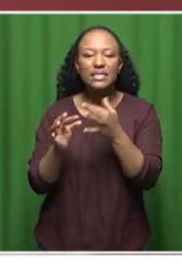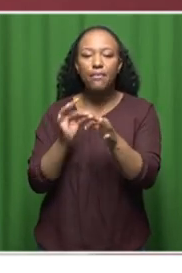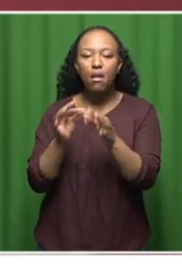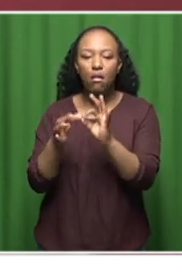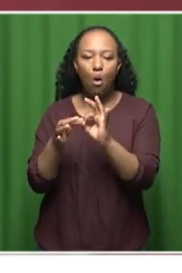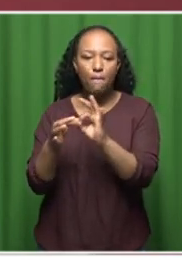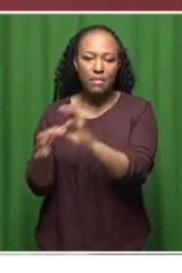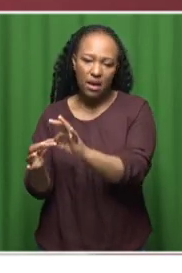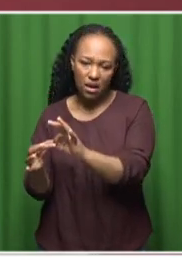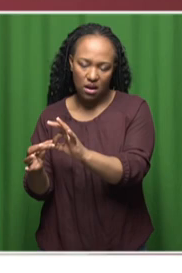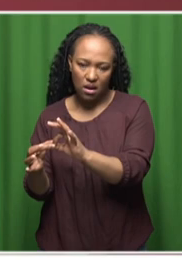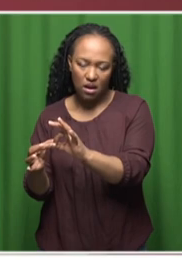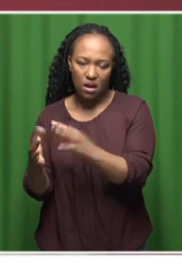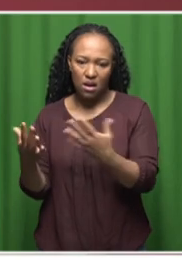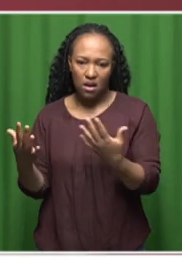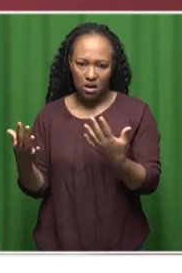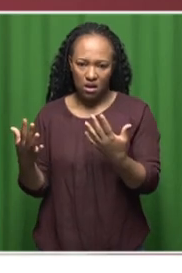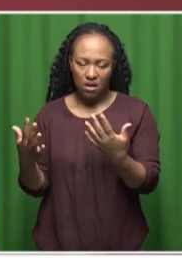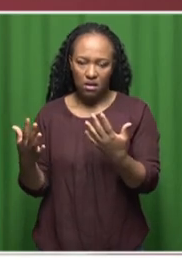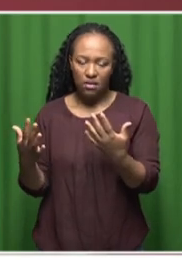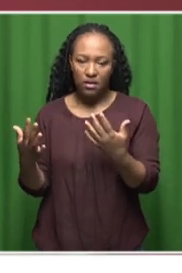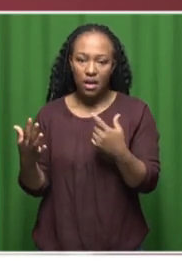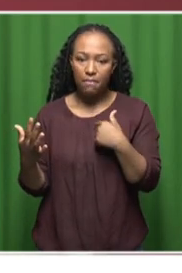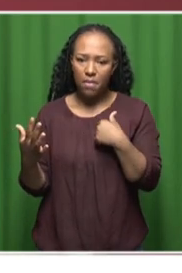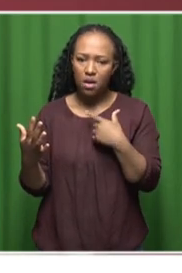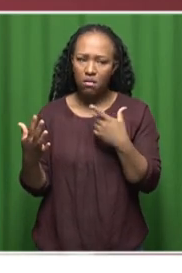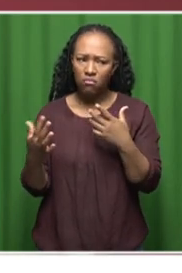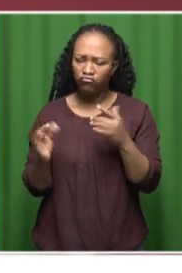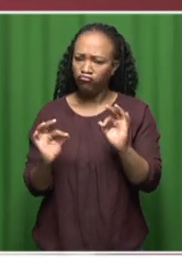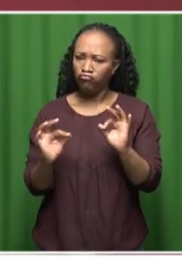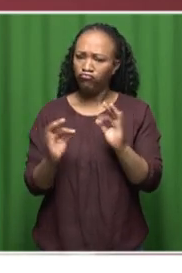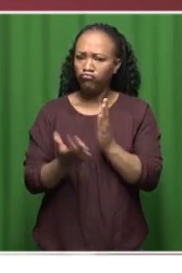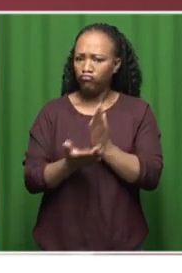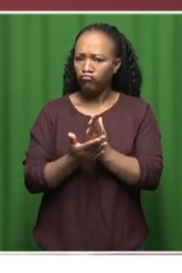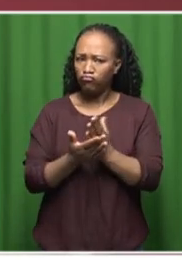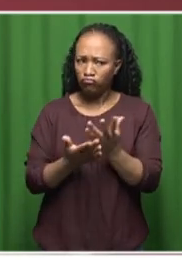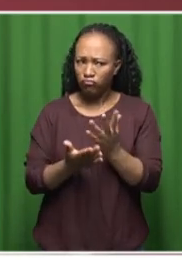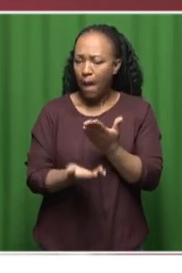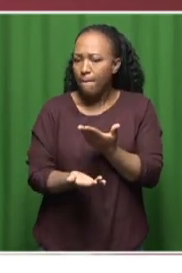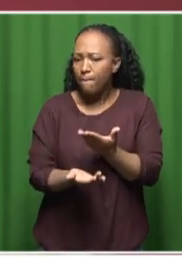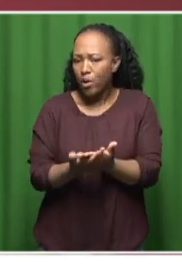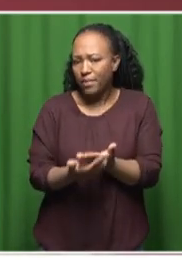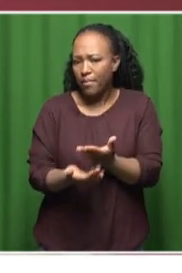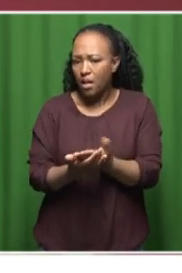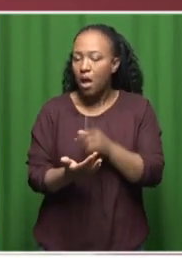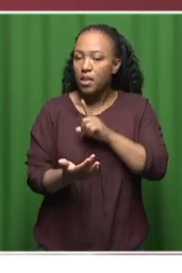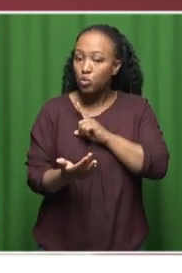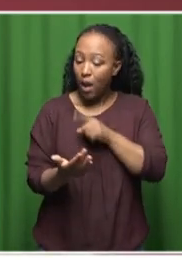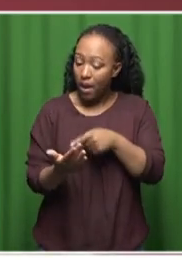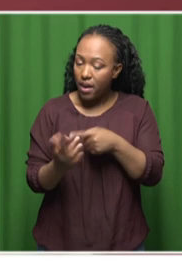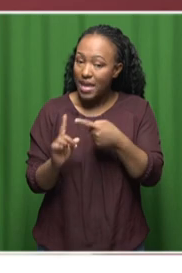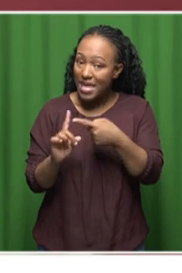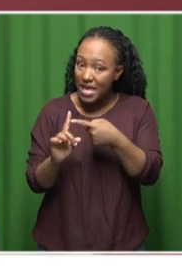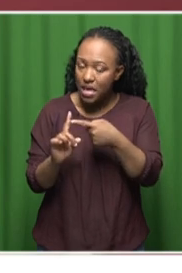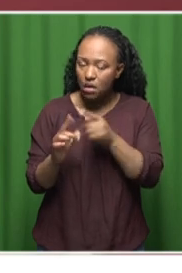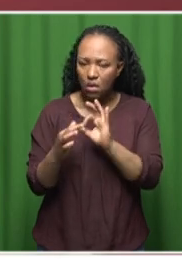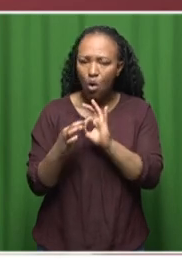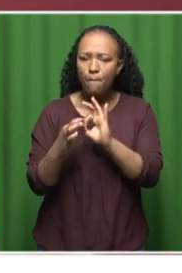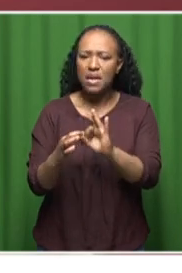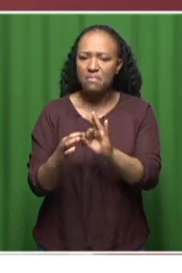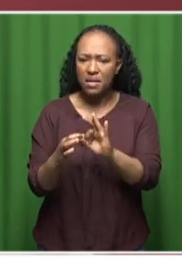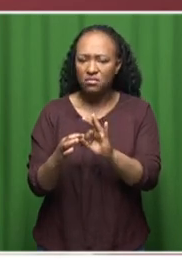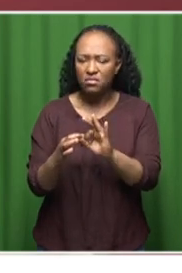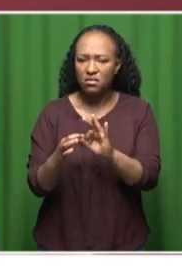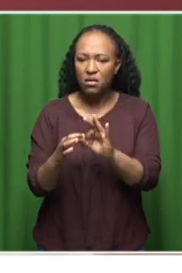basis. I'm sure that he is now convinced that this is possible. That's why he's committing to it. But again, at